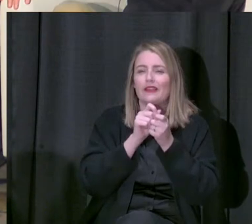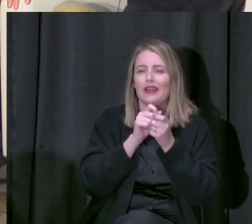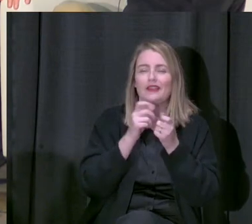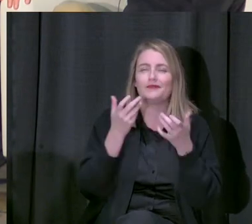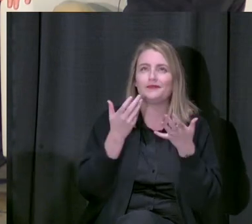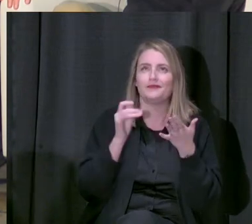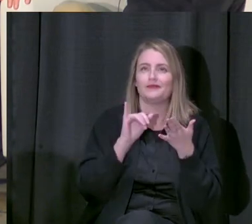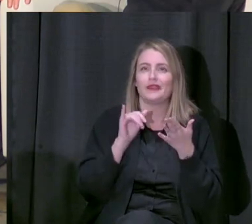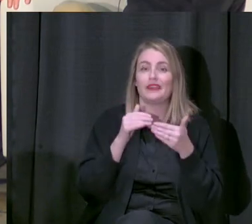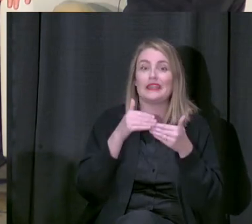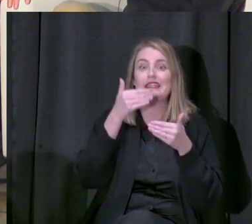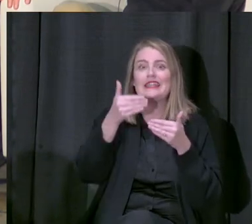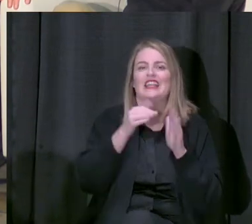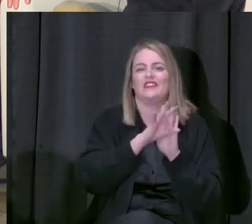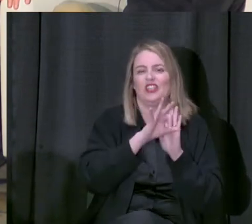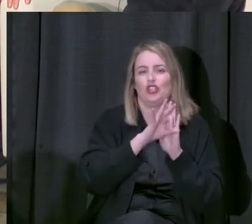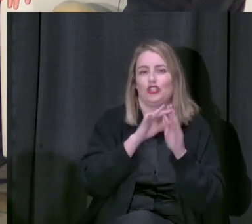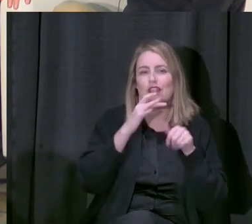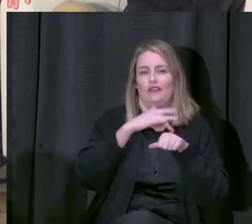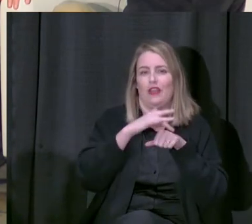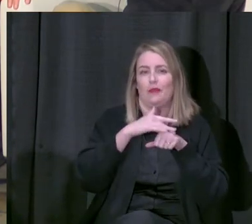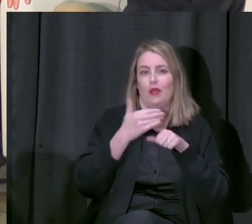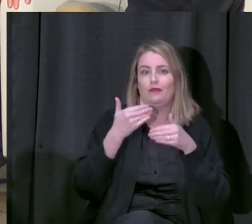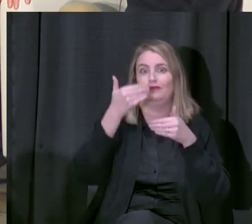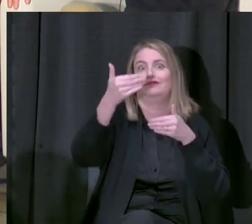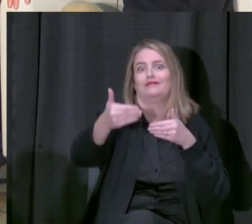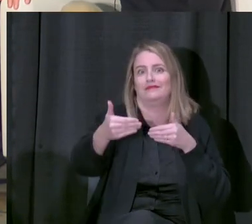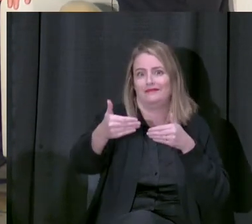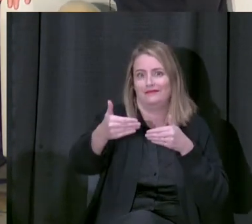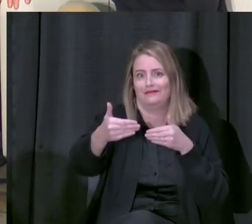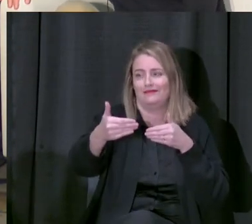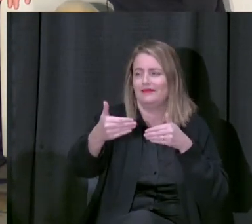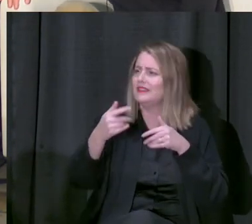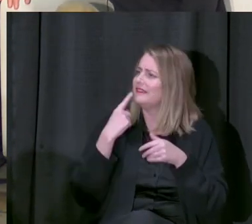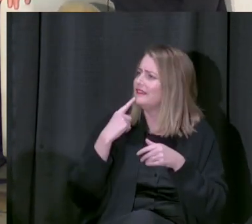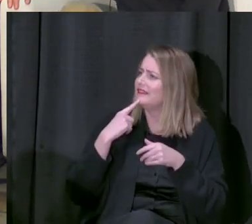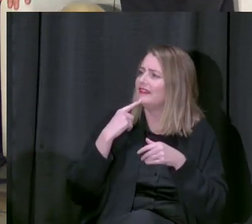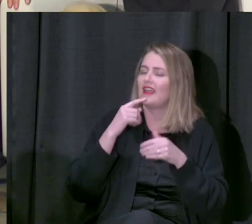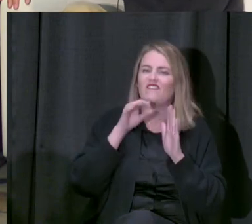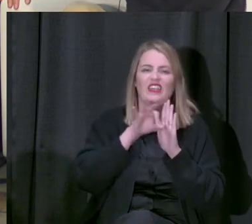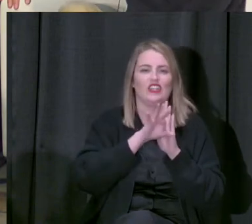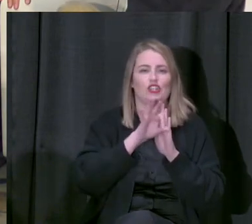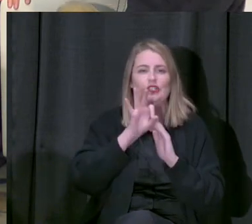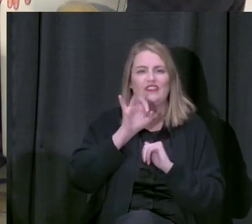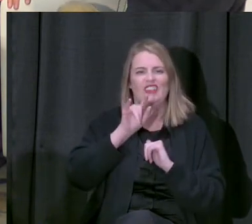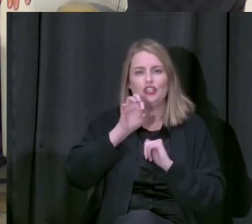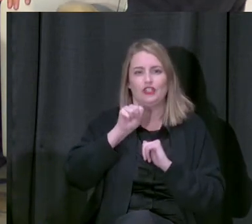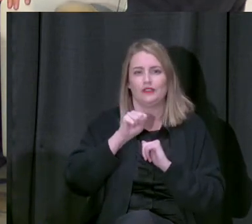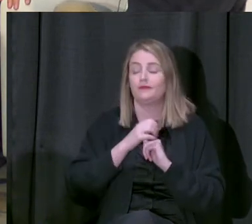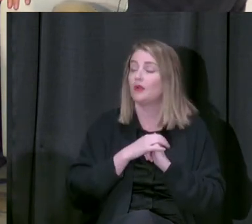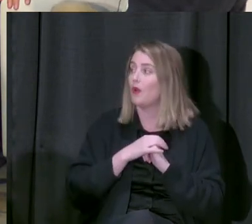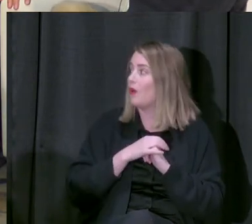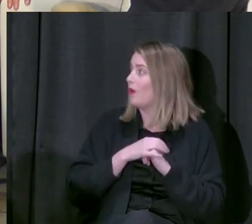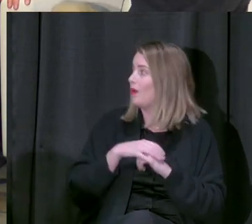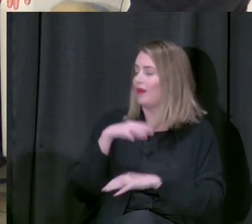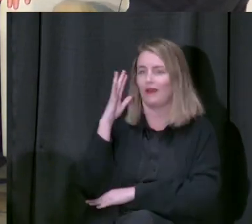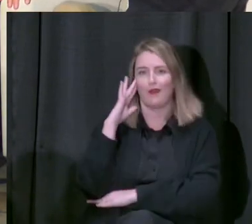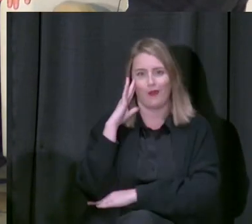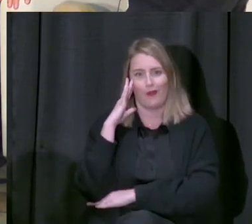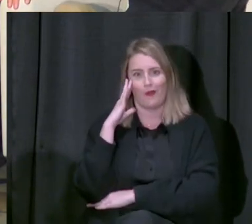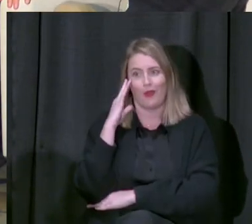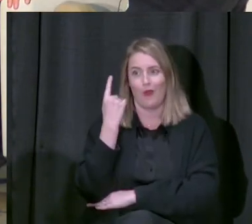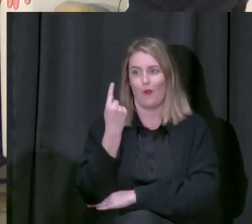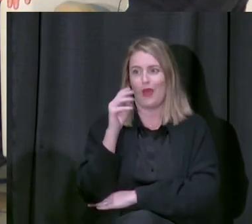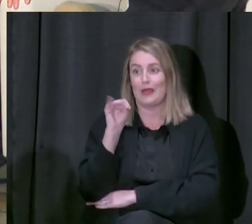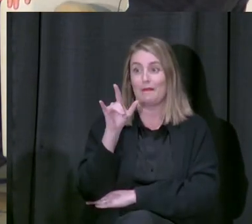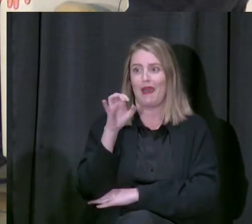the next set of features? The next set of what? Features. features that you guys are coming out with? It's a mile long.